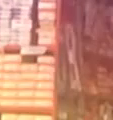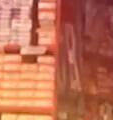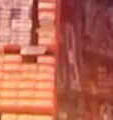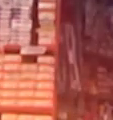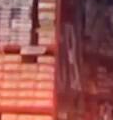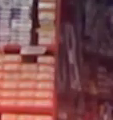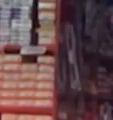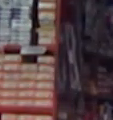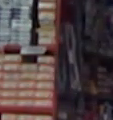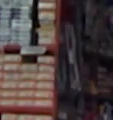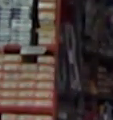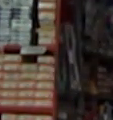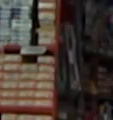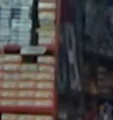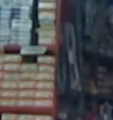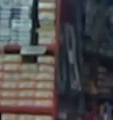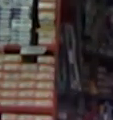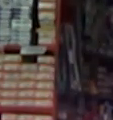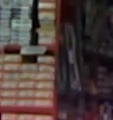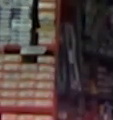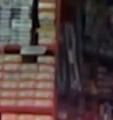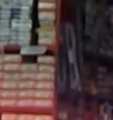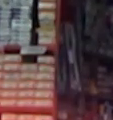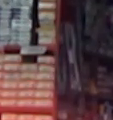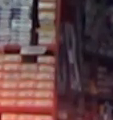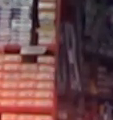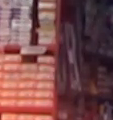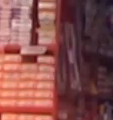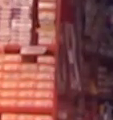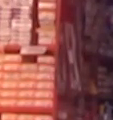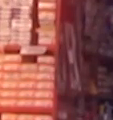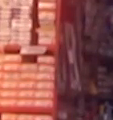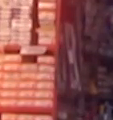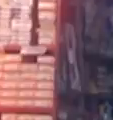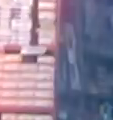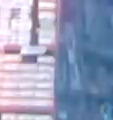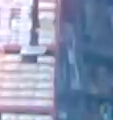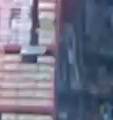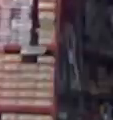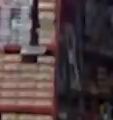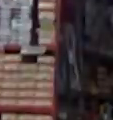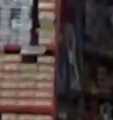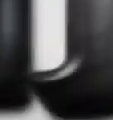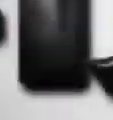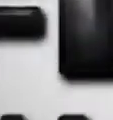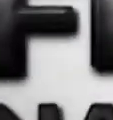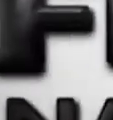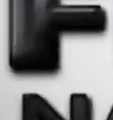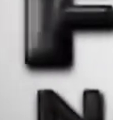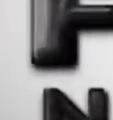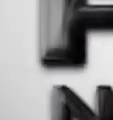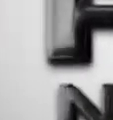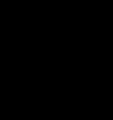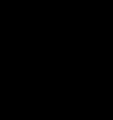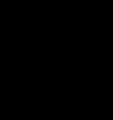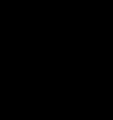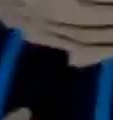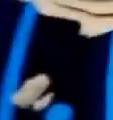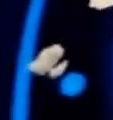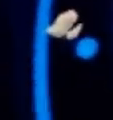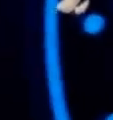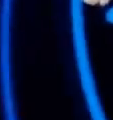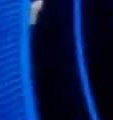Pula nadang go apros lang kerse, go erkraki. Do televisi na barong na radio Fijuan, nandom ibit. Radio Fiji 1